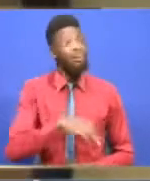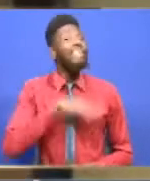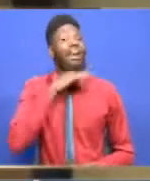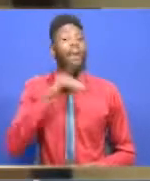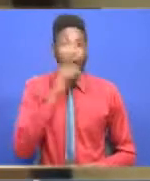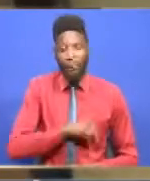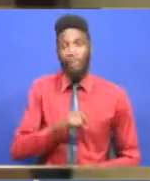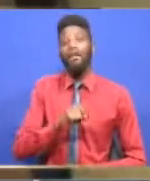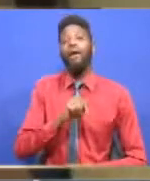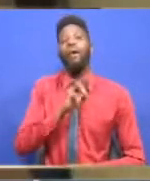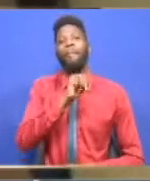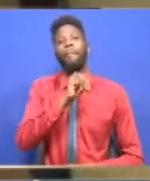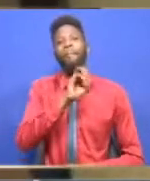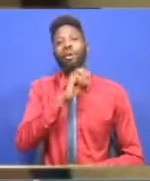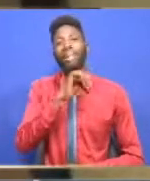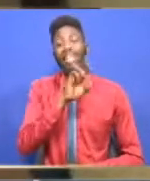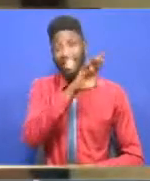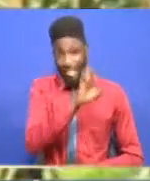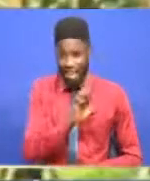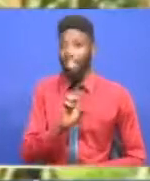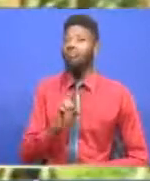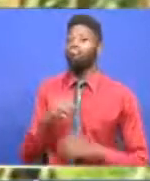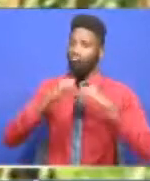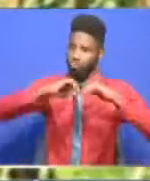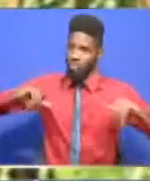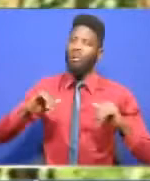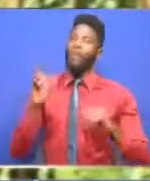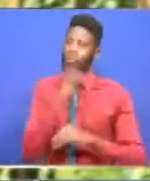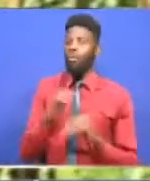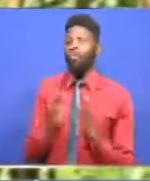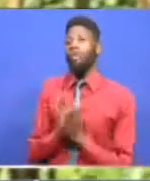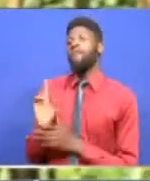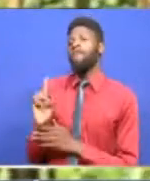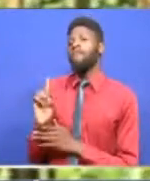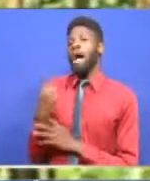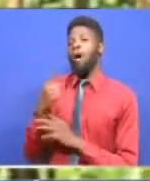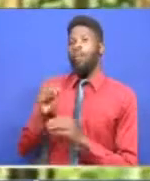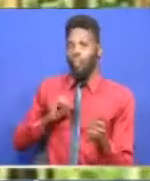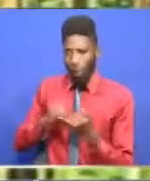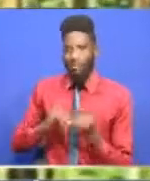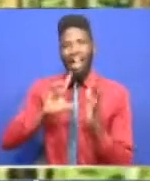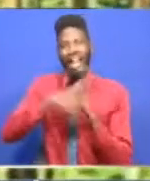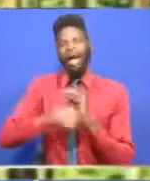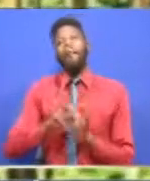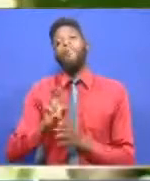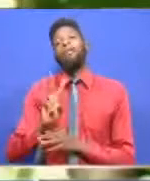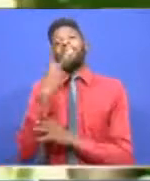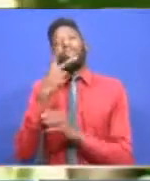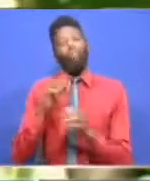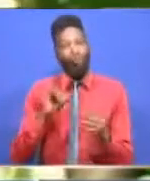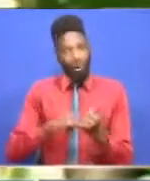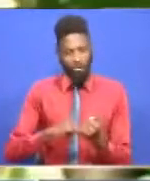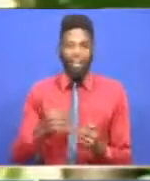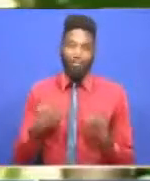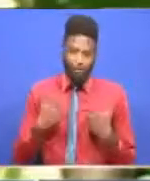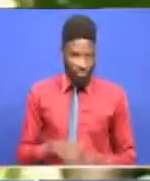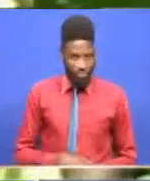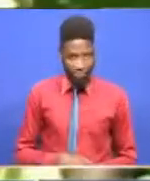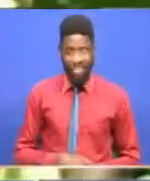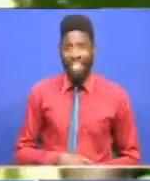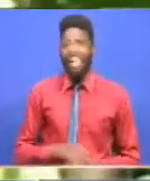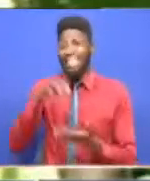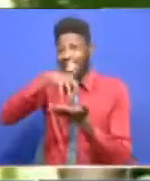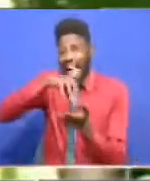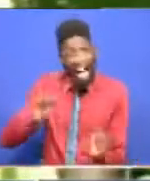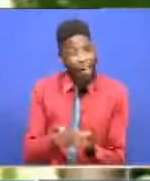is said to have separated with his first wife, prompting him to marry a second one. But under unclear circumstances, the estranged